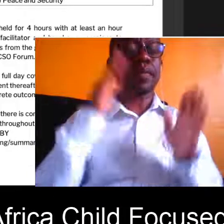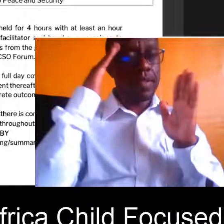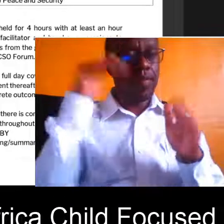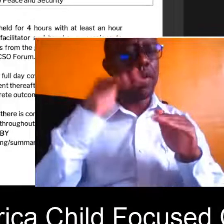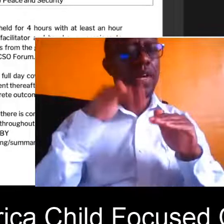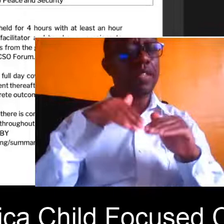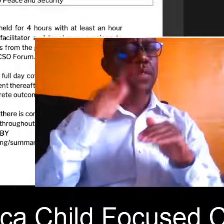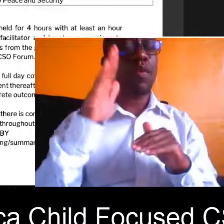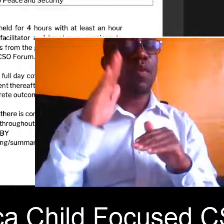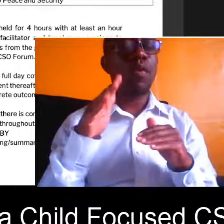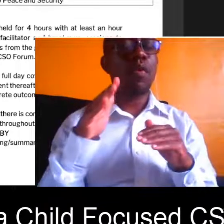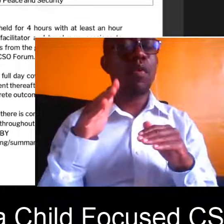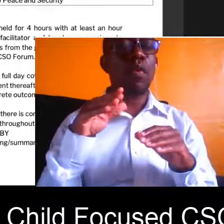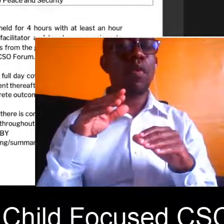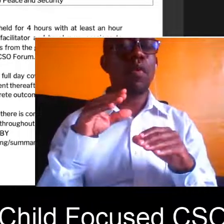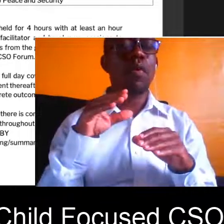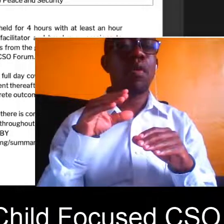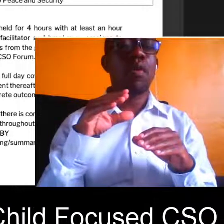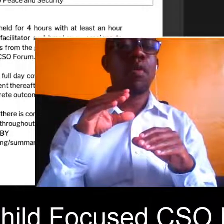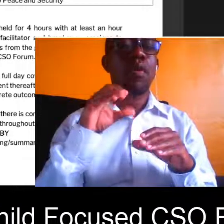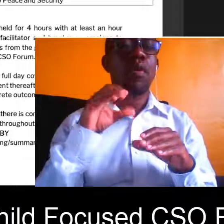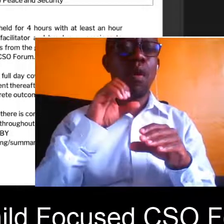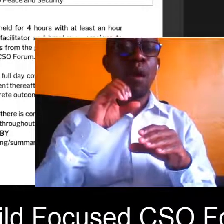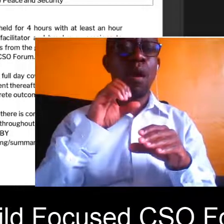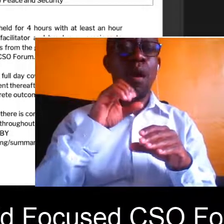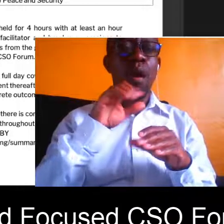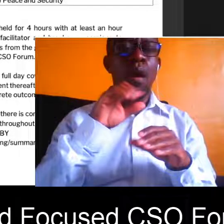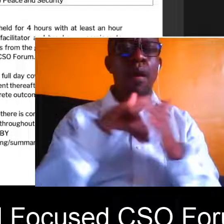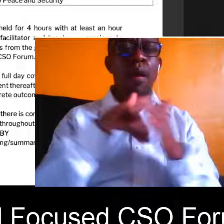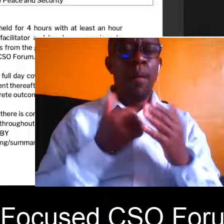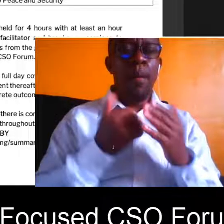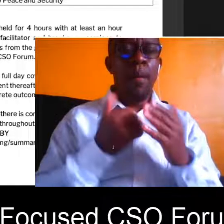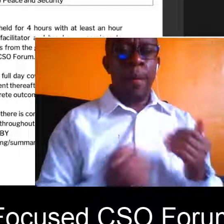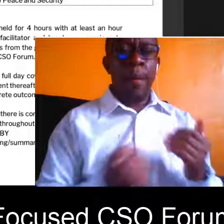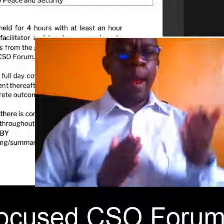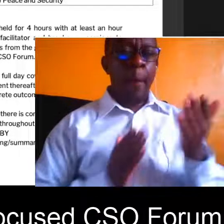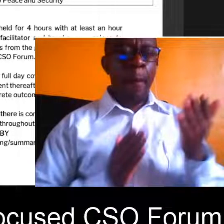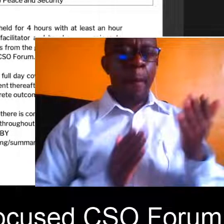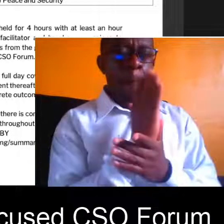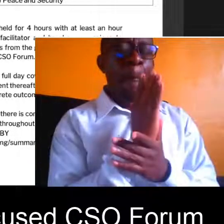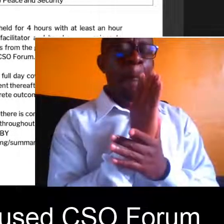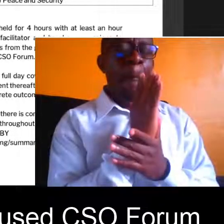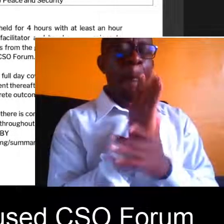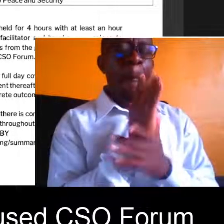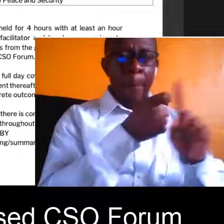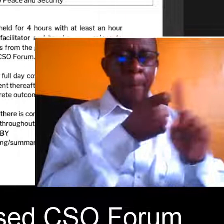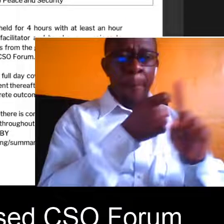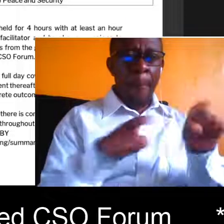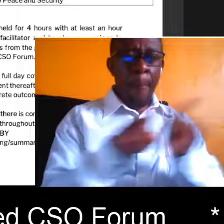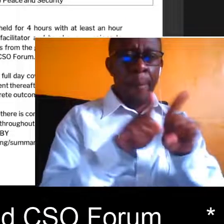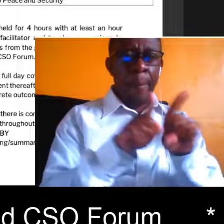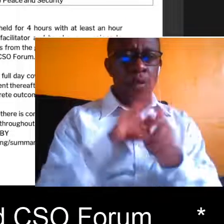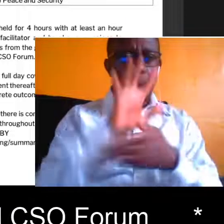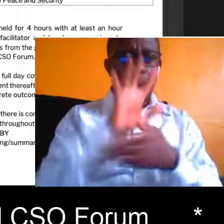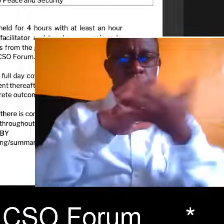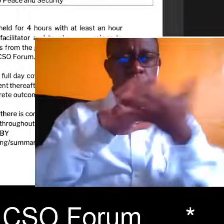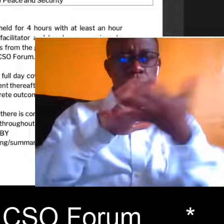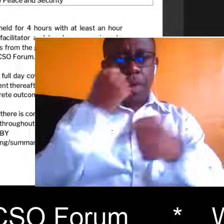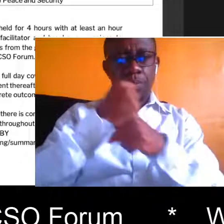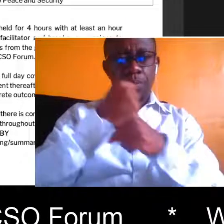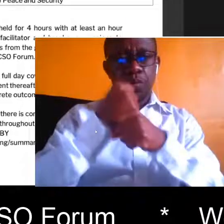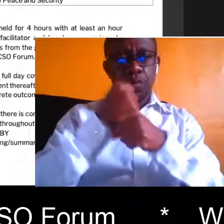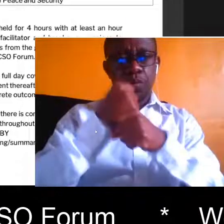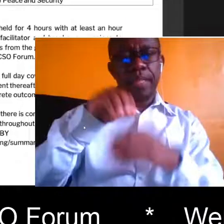need on the child rights instruments and frameworks within the AU, within the African Union level, including